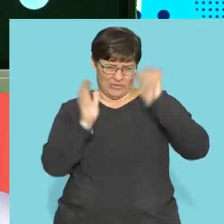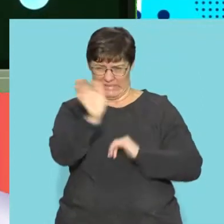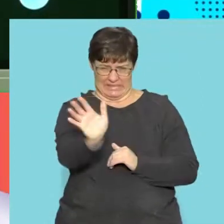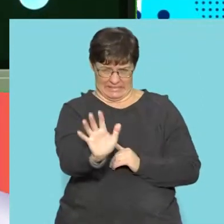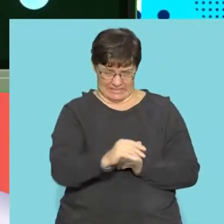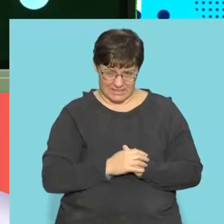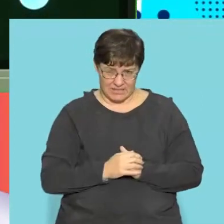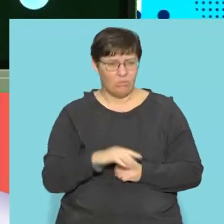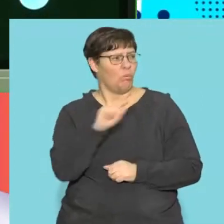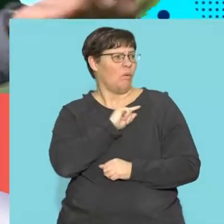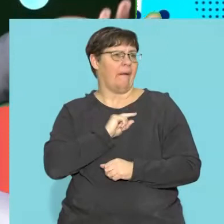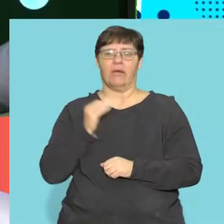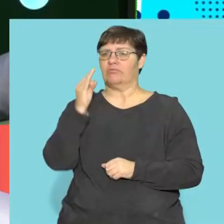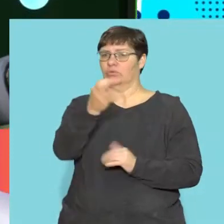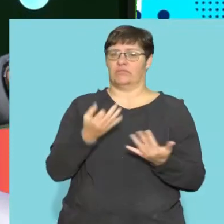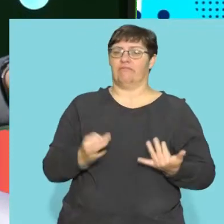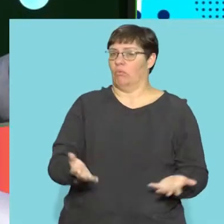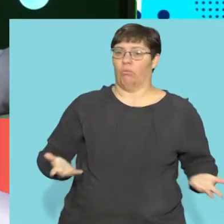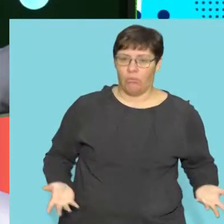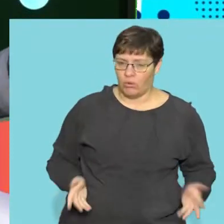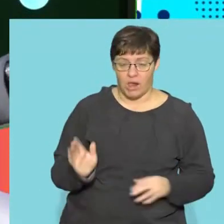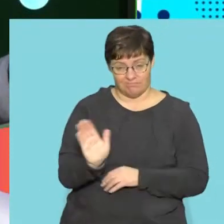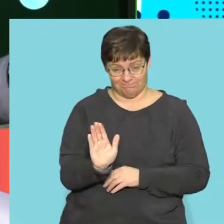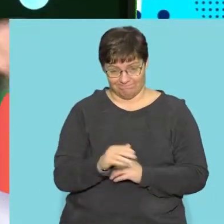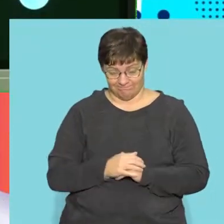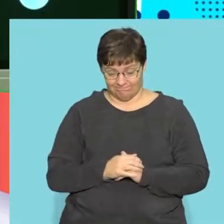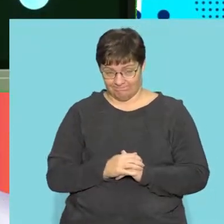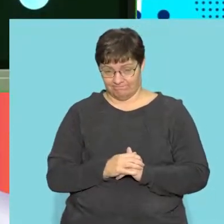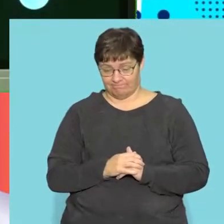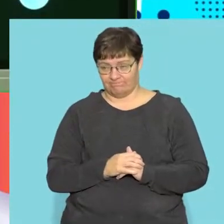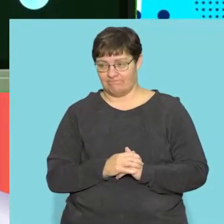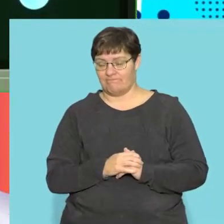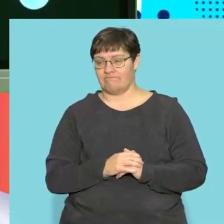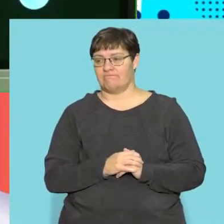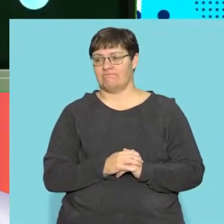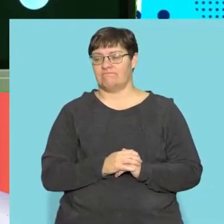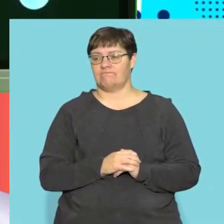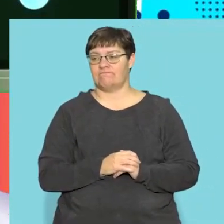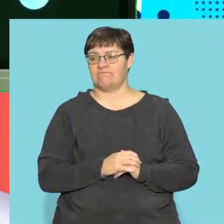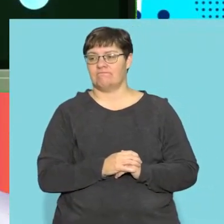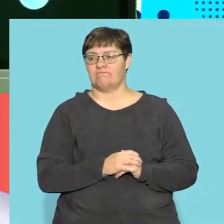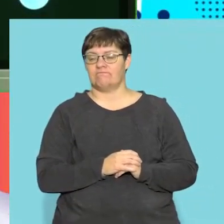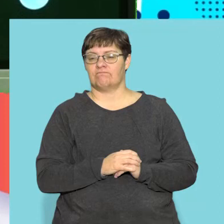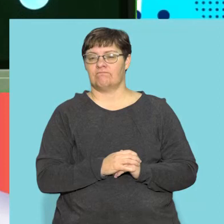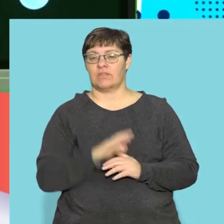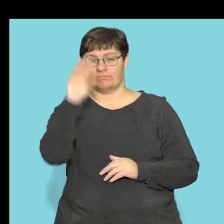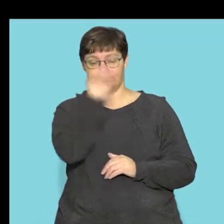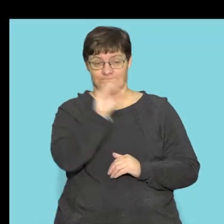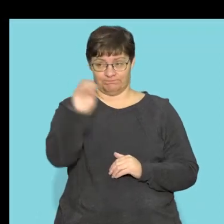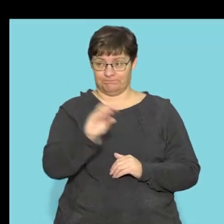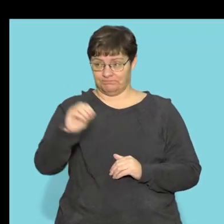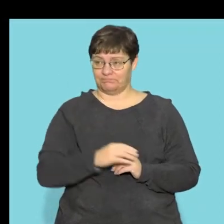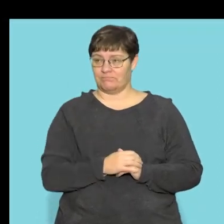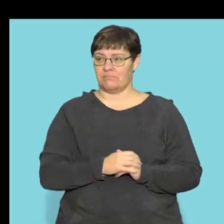that not confuse you as to why am I now introducing future value in present value. And then to